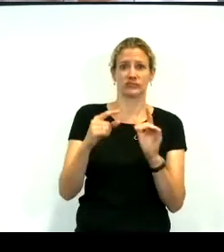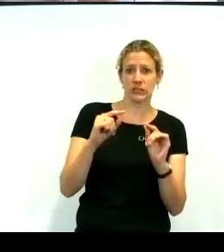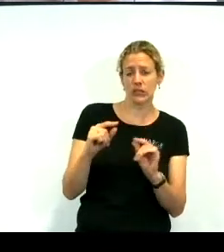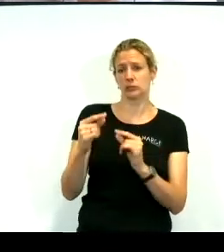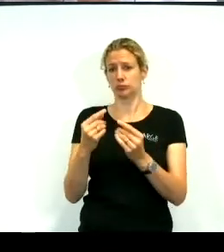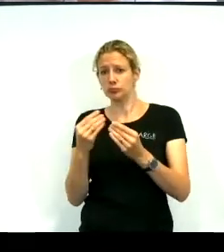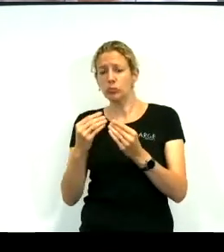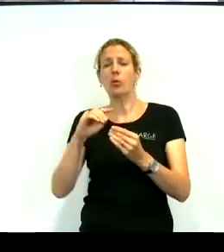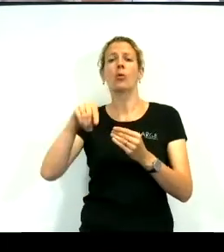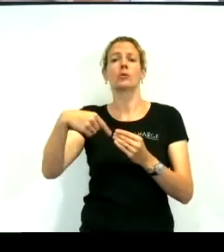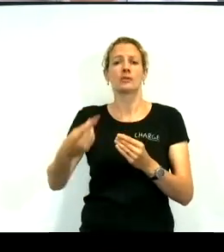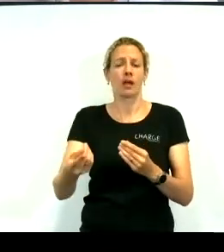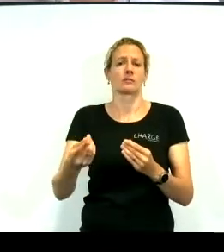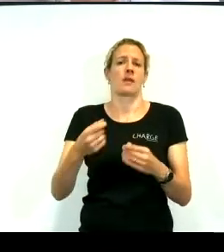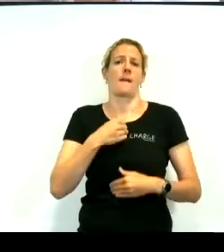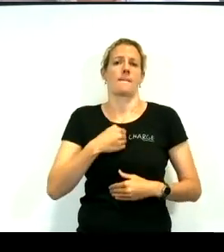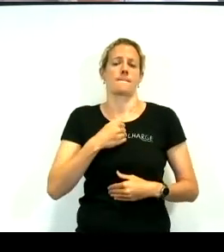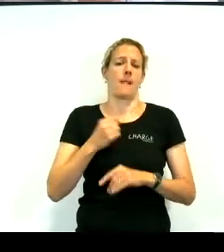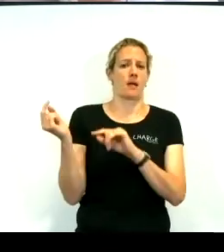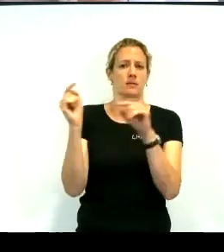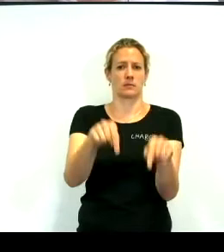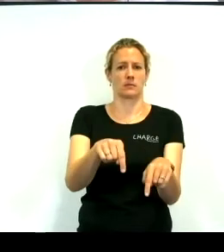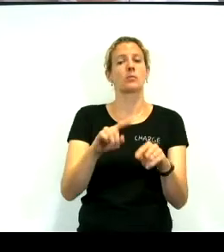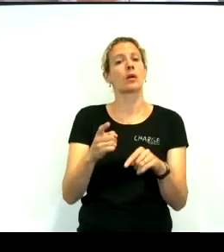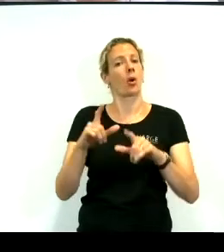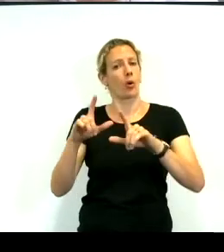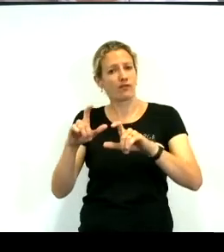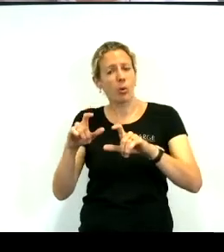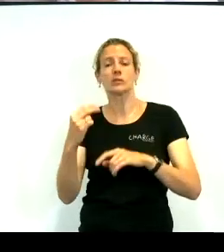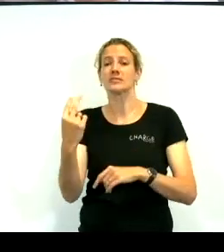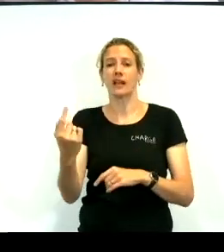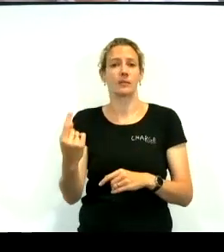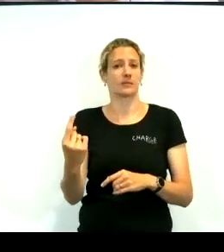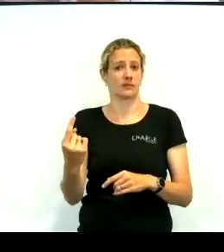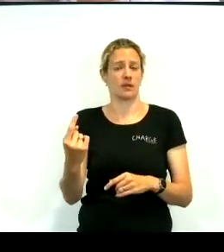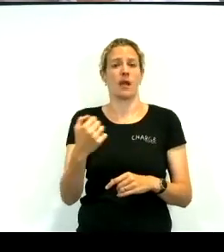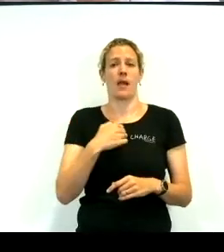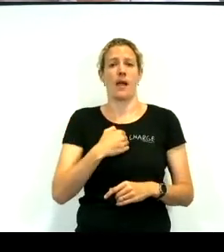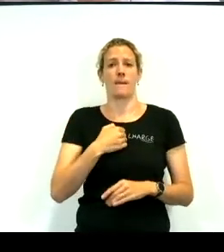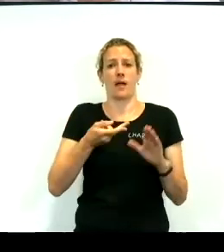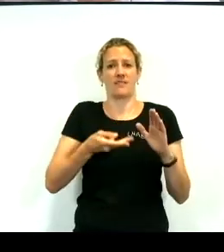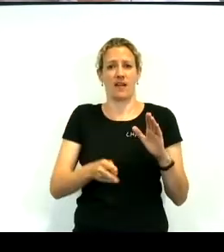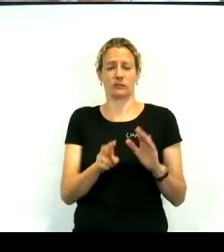photographs of her in the bath. Oh, and a video, actually. The video worked better than the photographs, actually.